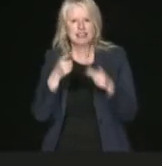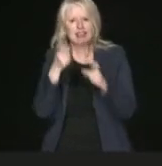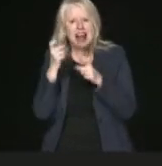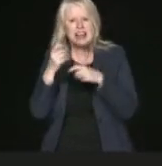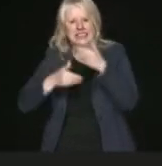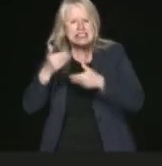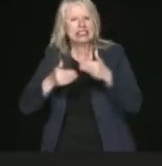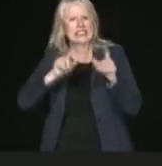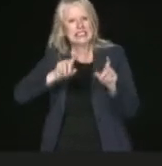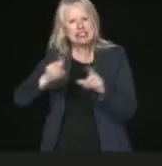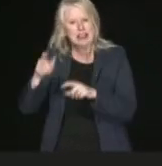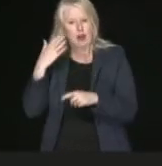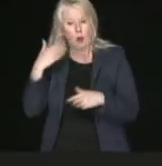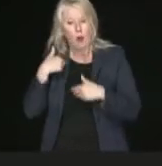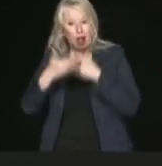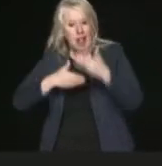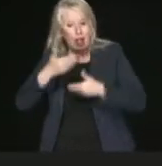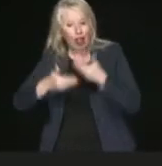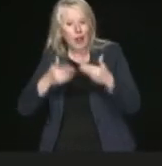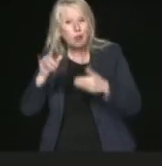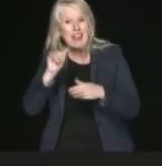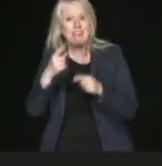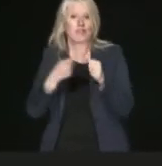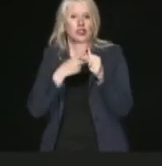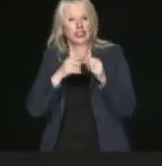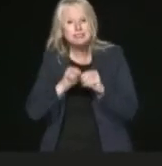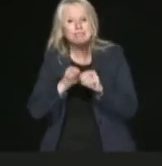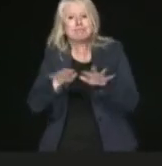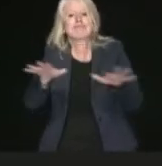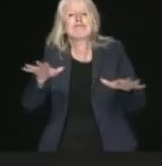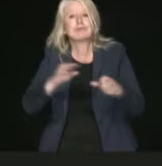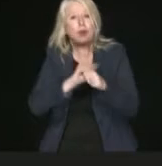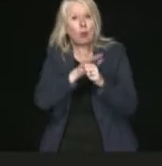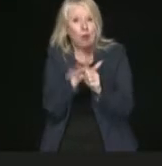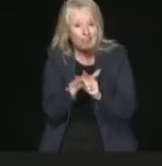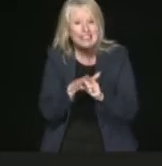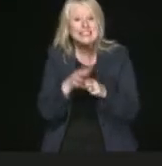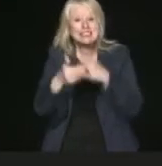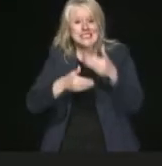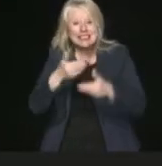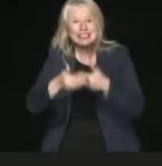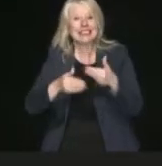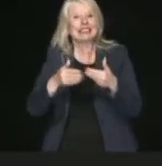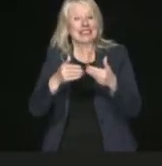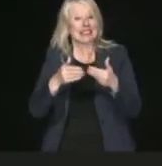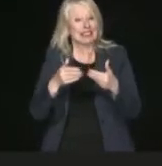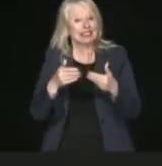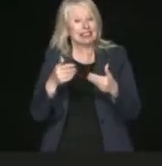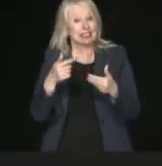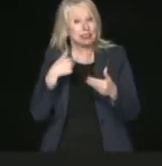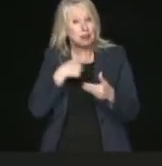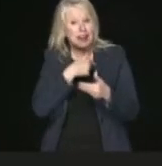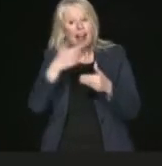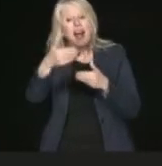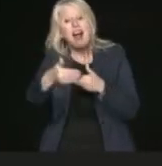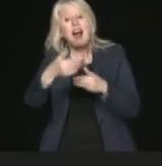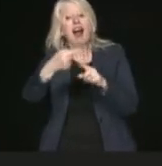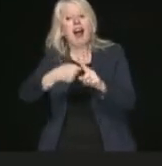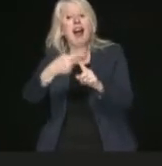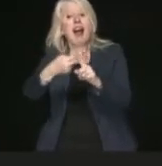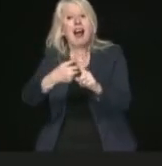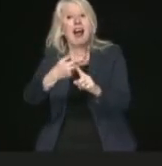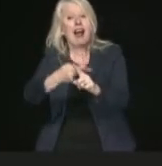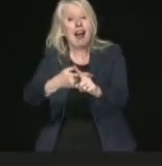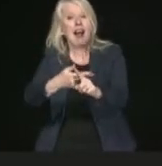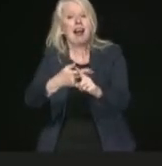get through this first wave of COVID-19, once we are able to get into those coming months